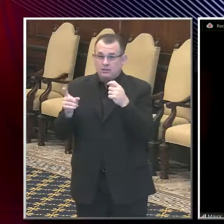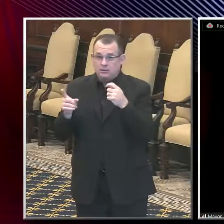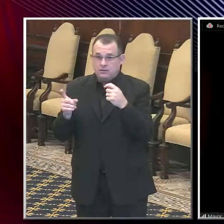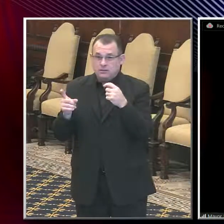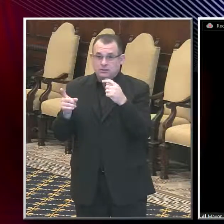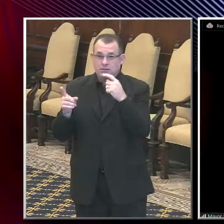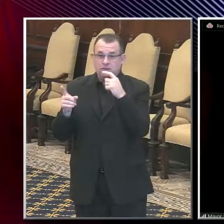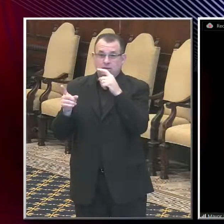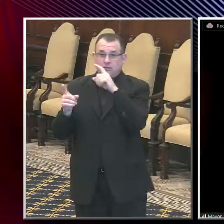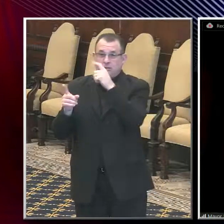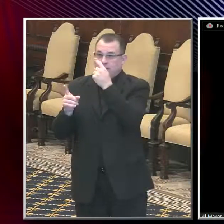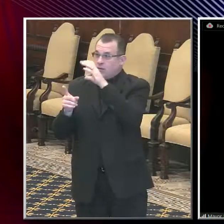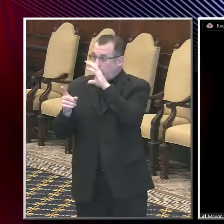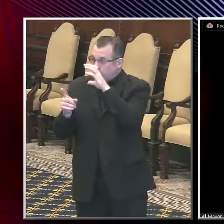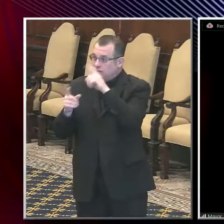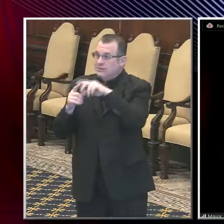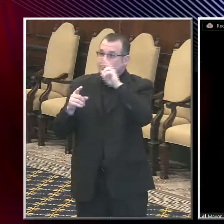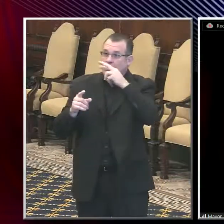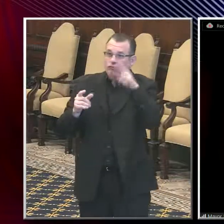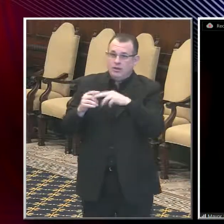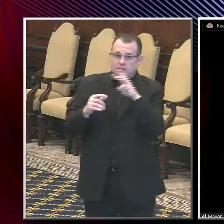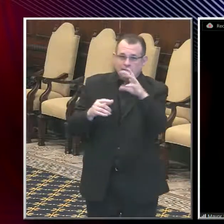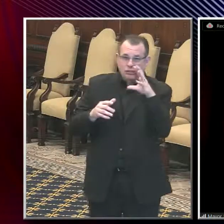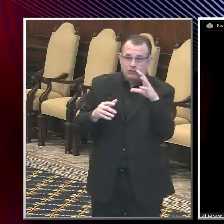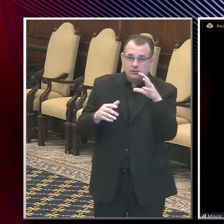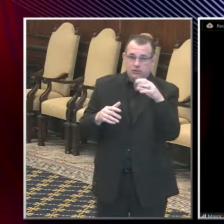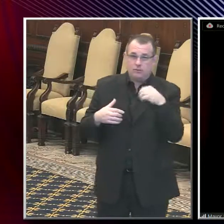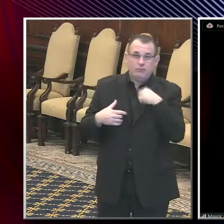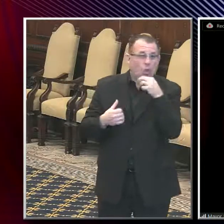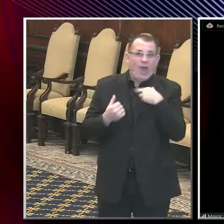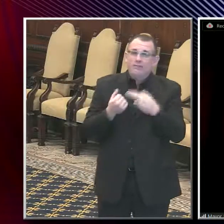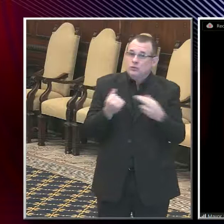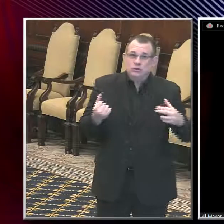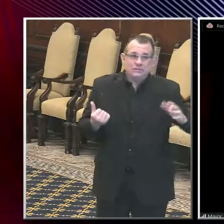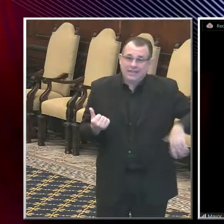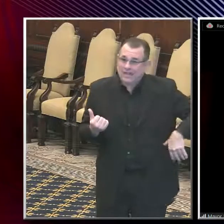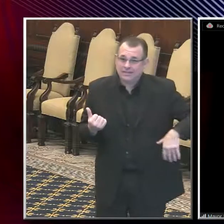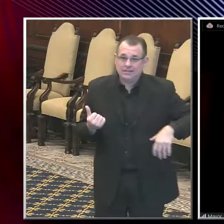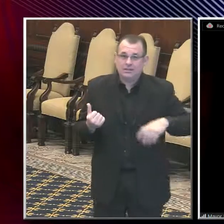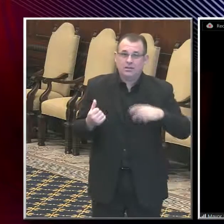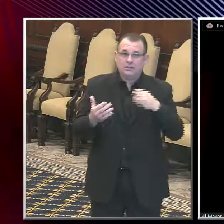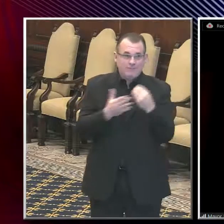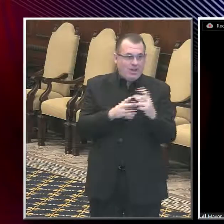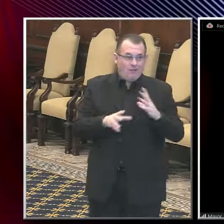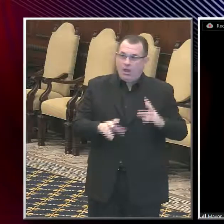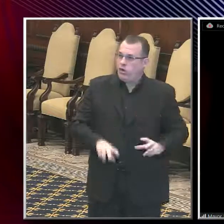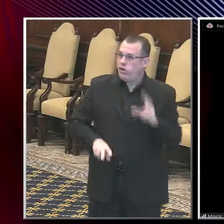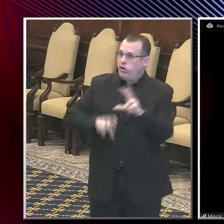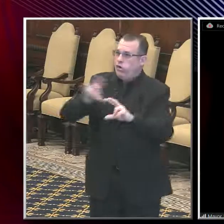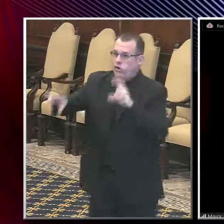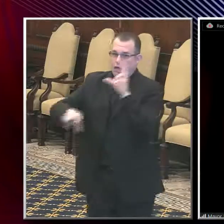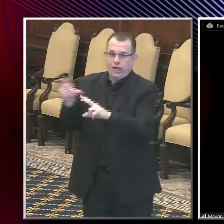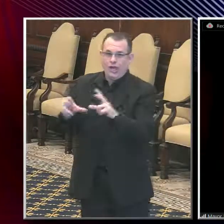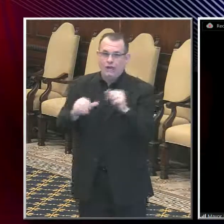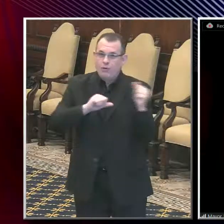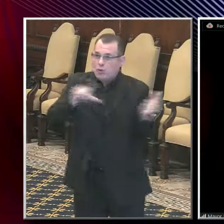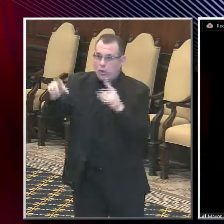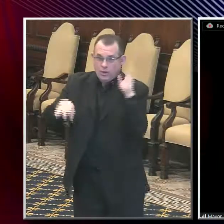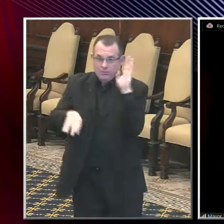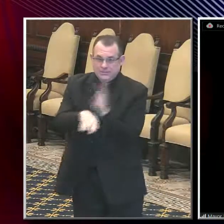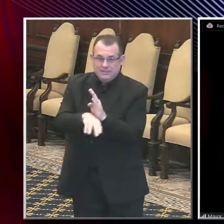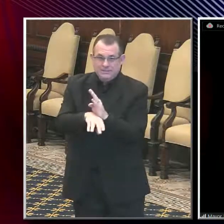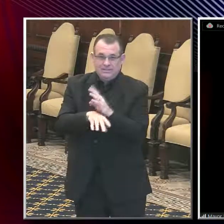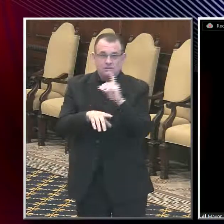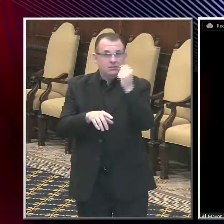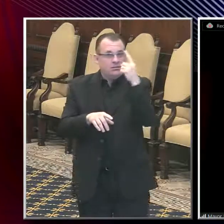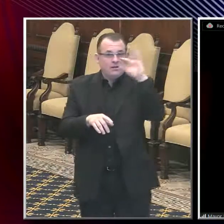we do not have the resources to make whole every small business in the city without help from the state and federal government. We